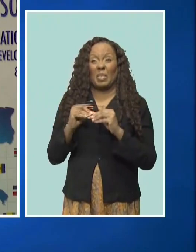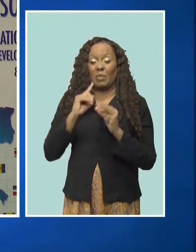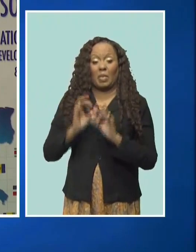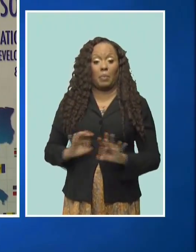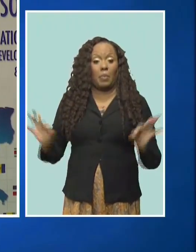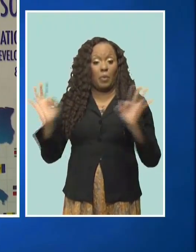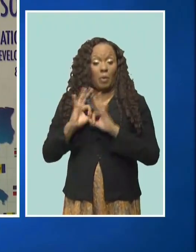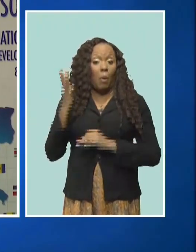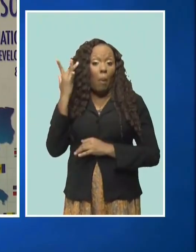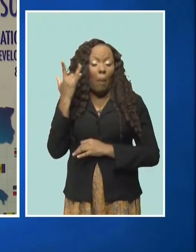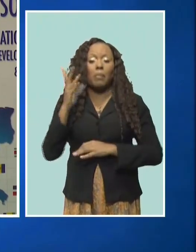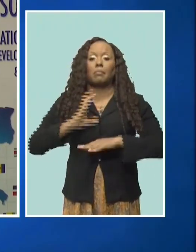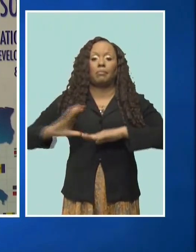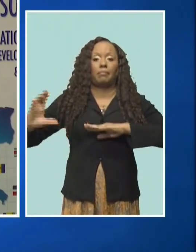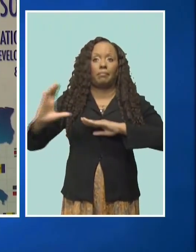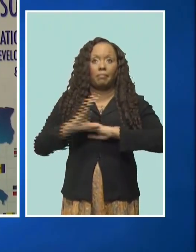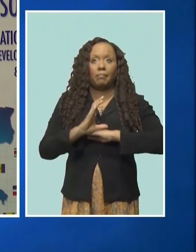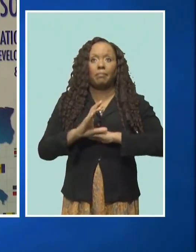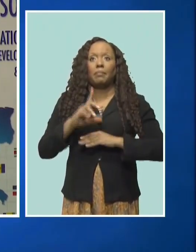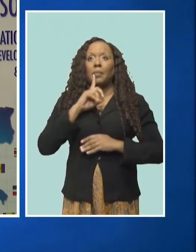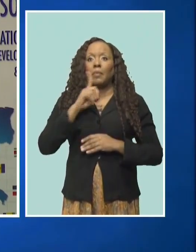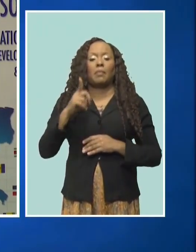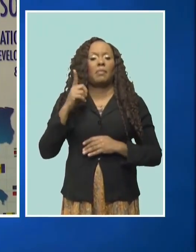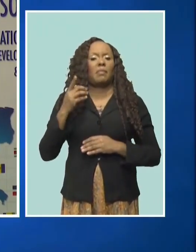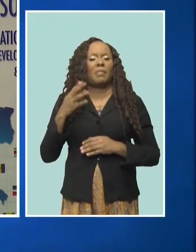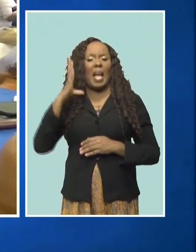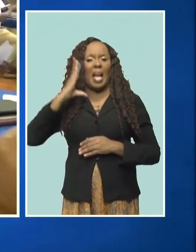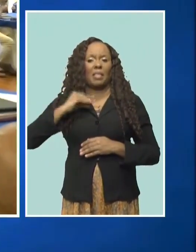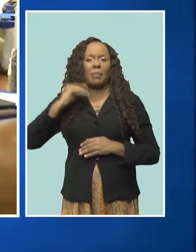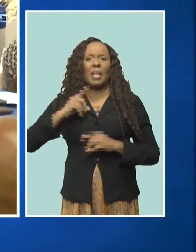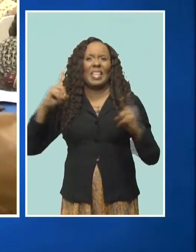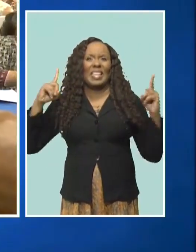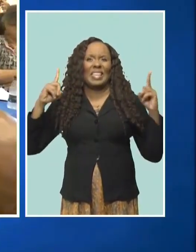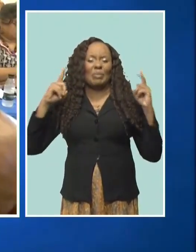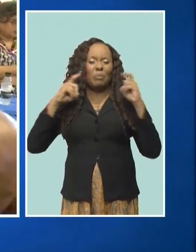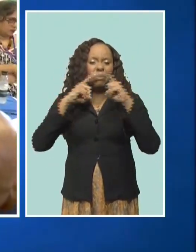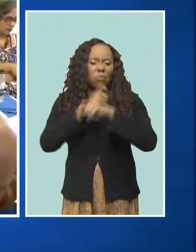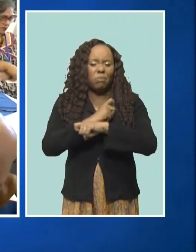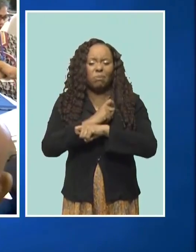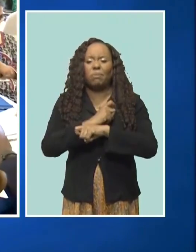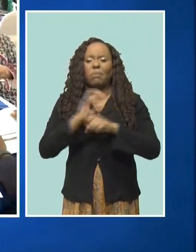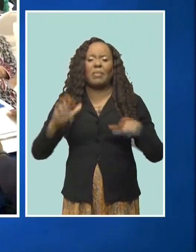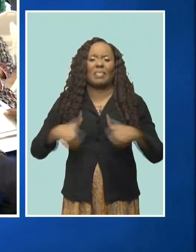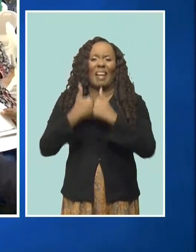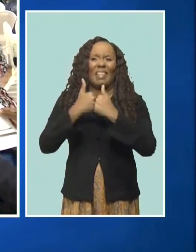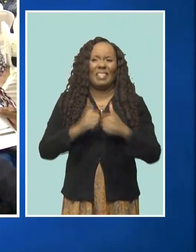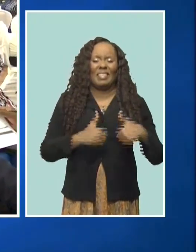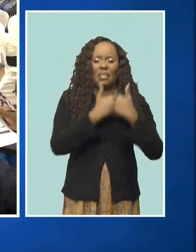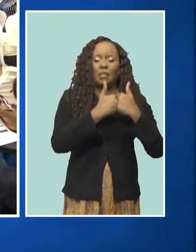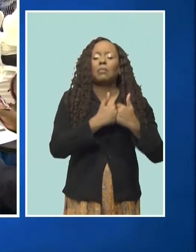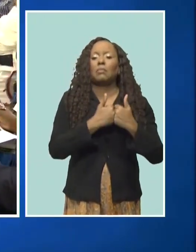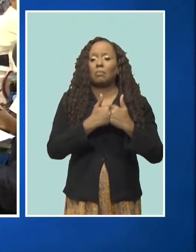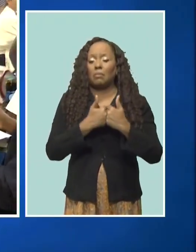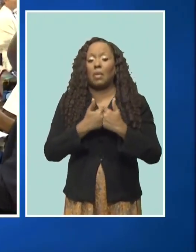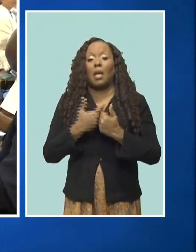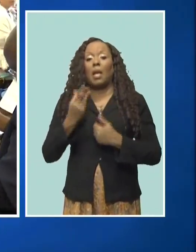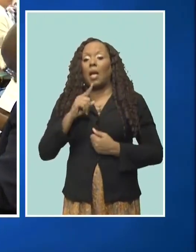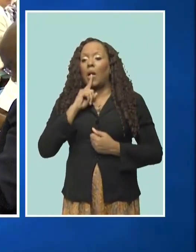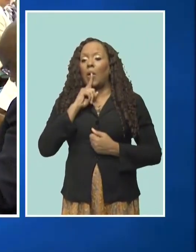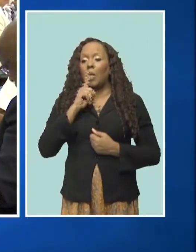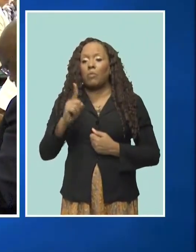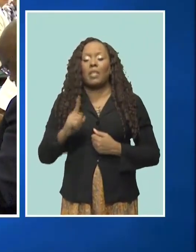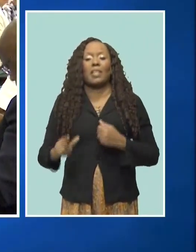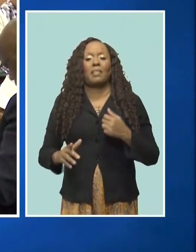Caribbean nations face a convergence of complex challenges that threaten to derail sustainable development and the well-being of